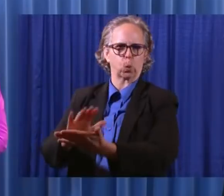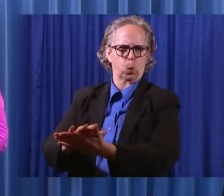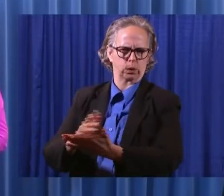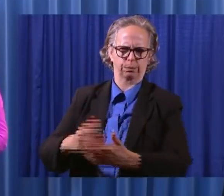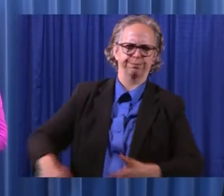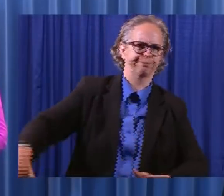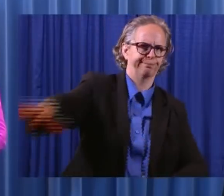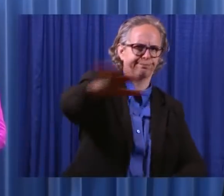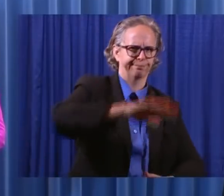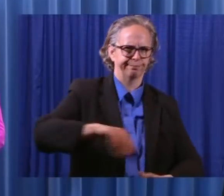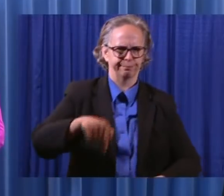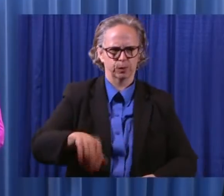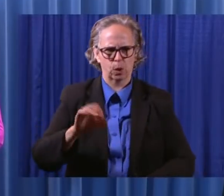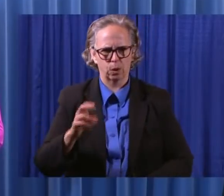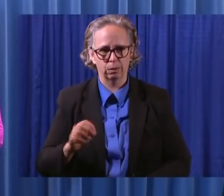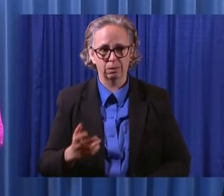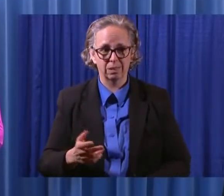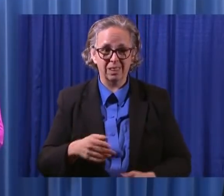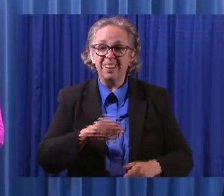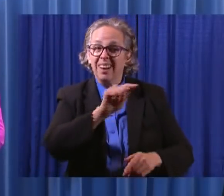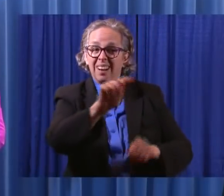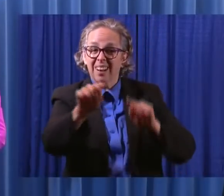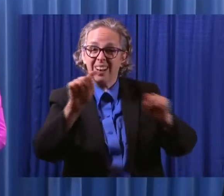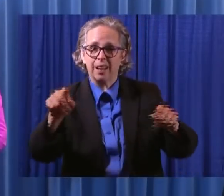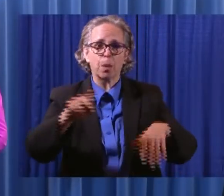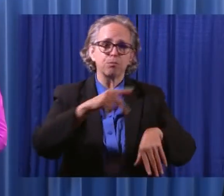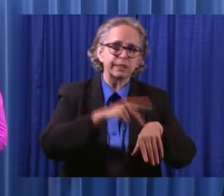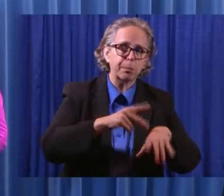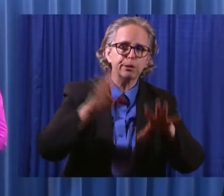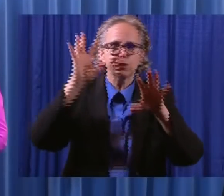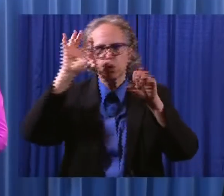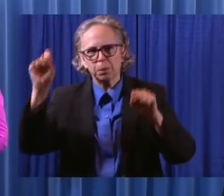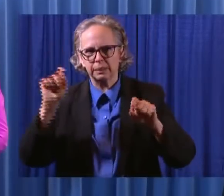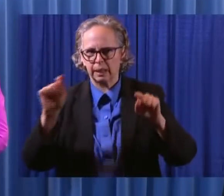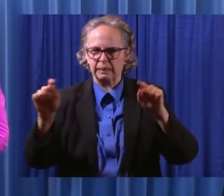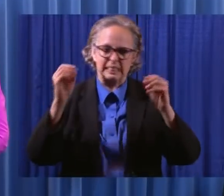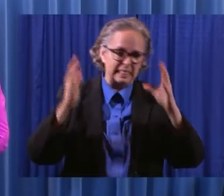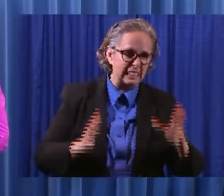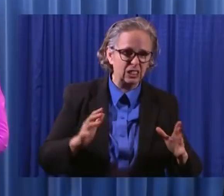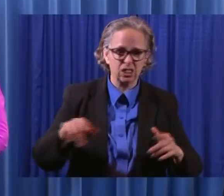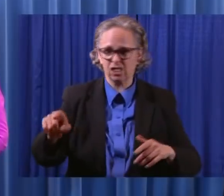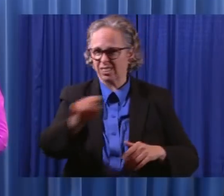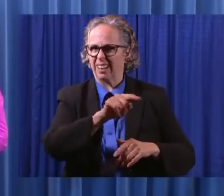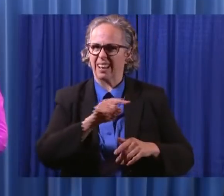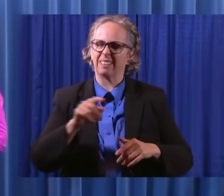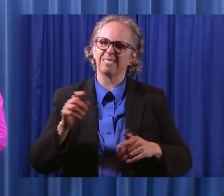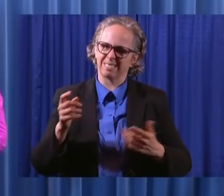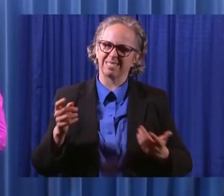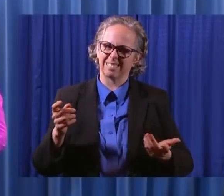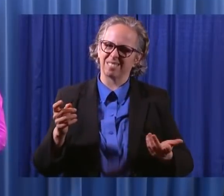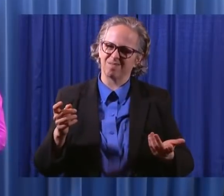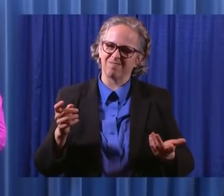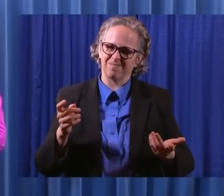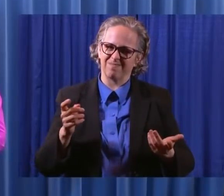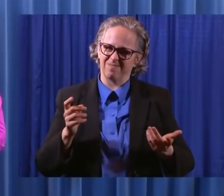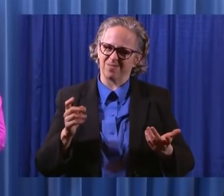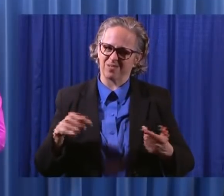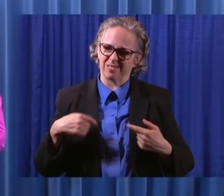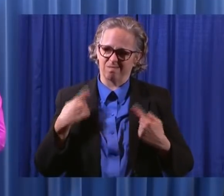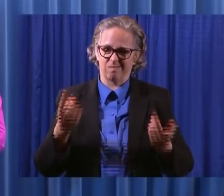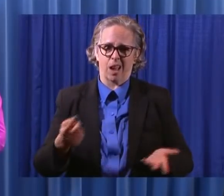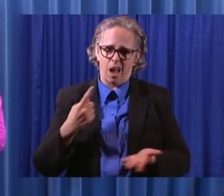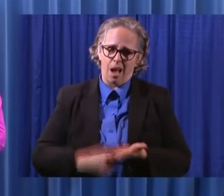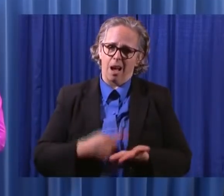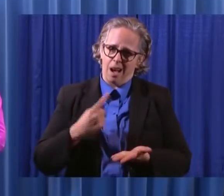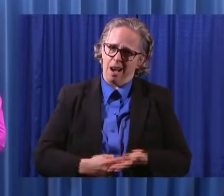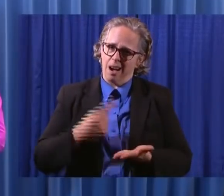and principals and teachers, and I've talked to a lot of you in the last few months, and